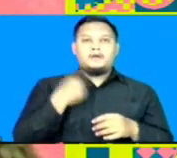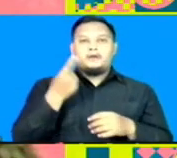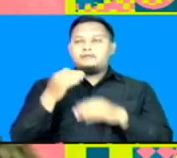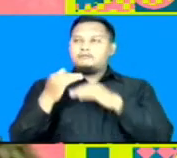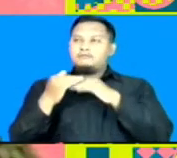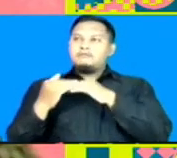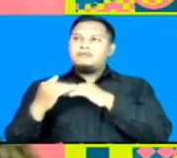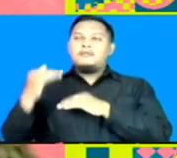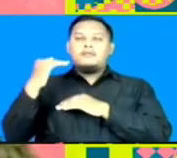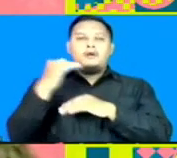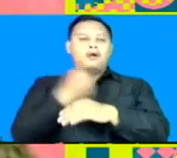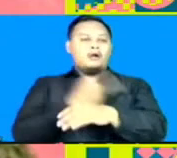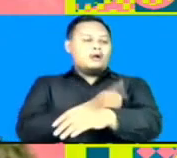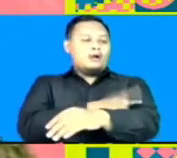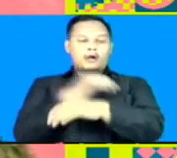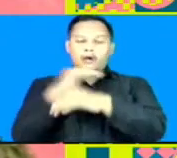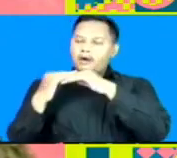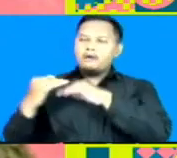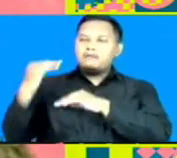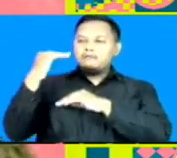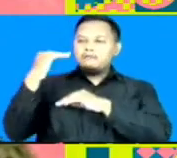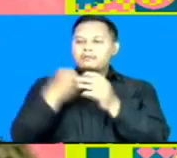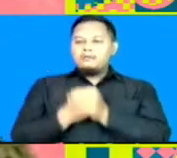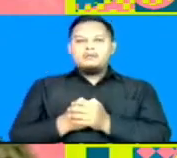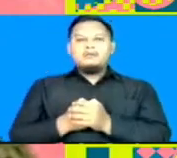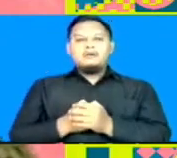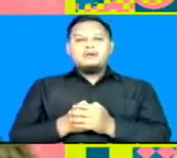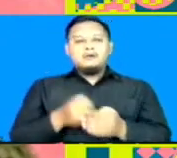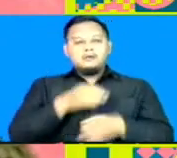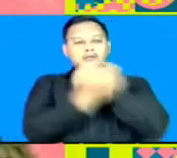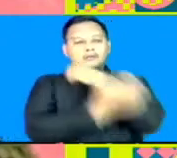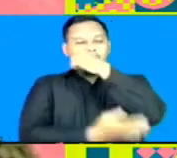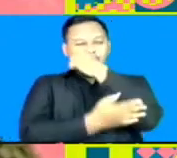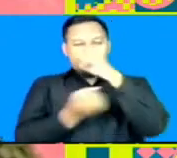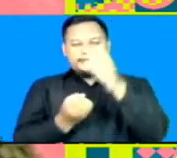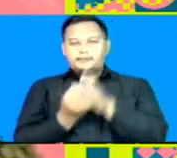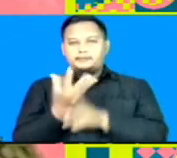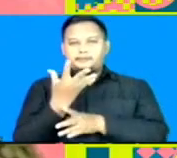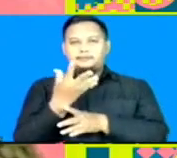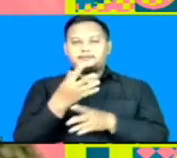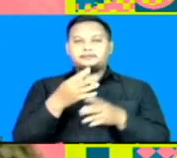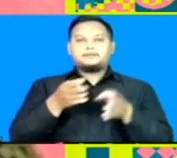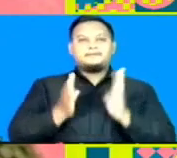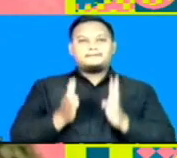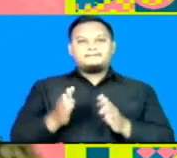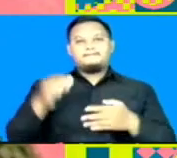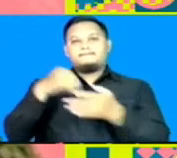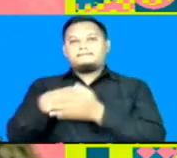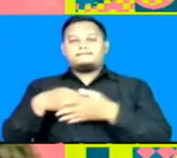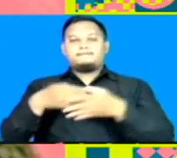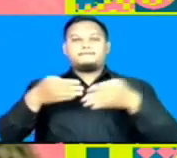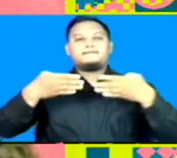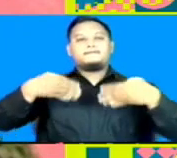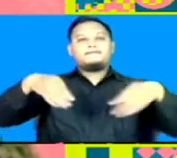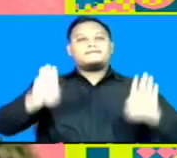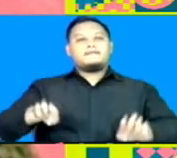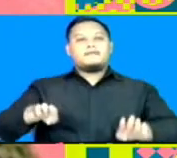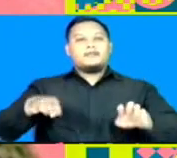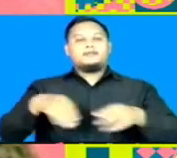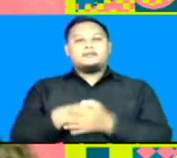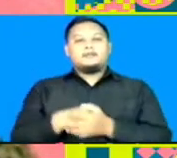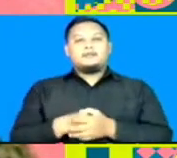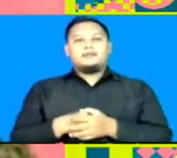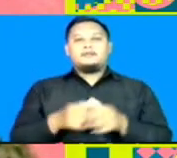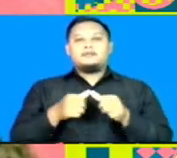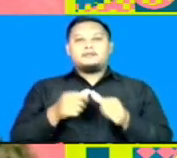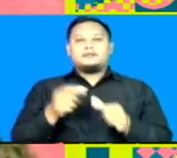key players in the sustainability market. In doing so, we also aim to embody one of the consistently revered values